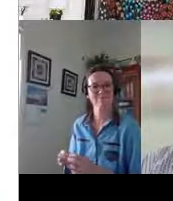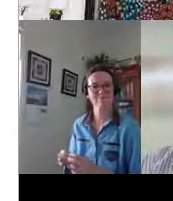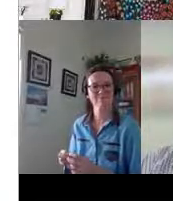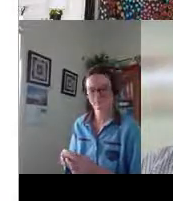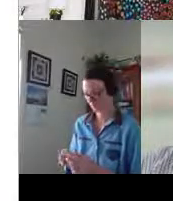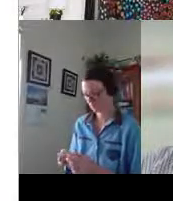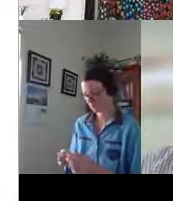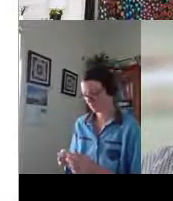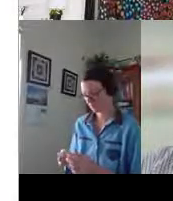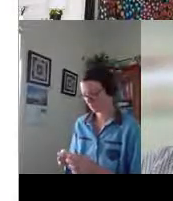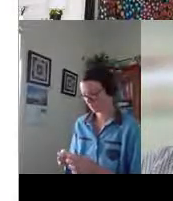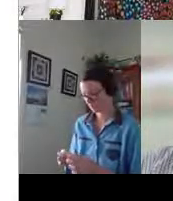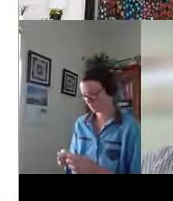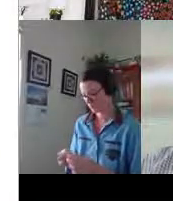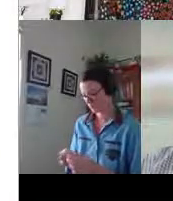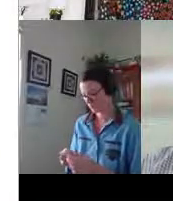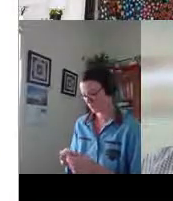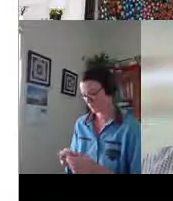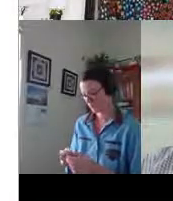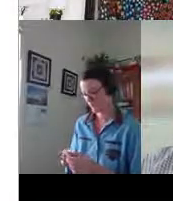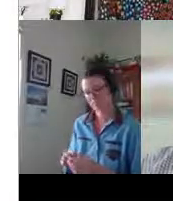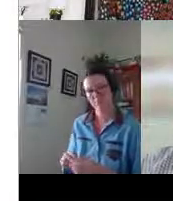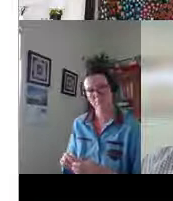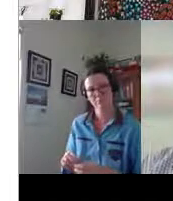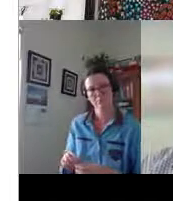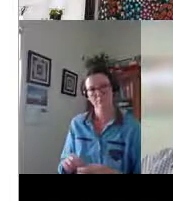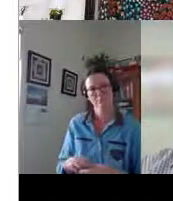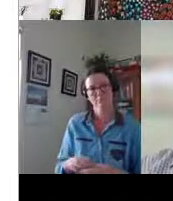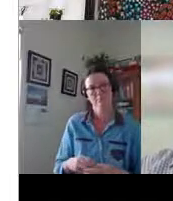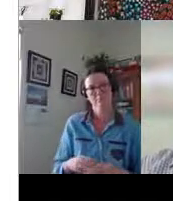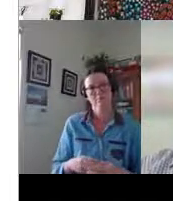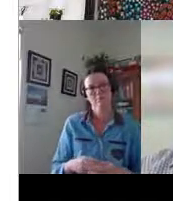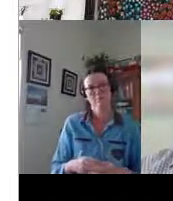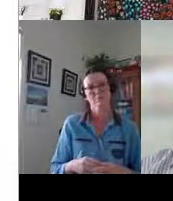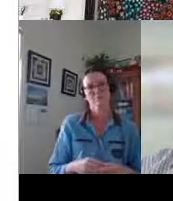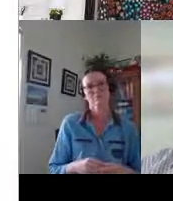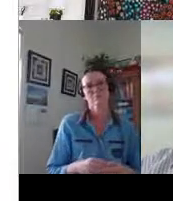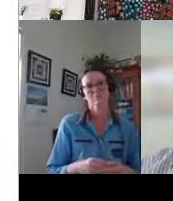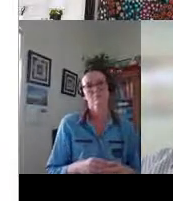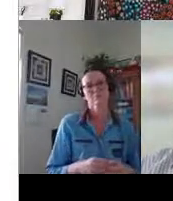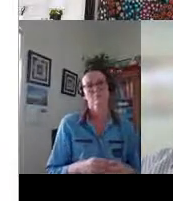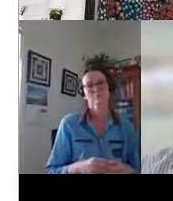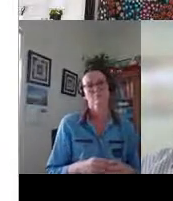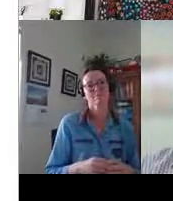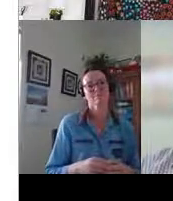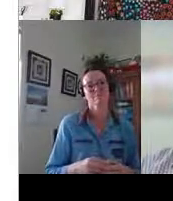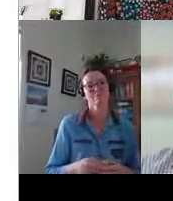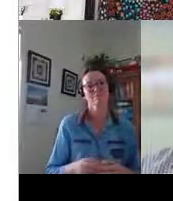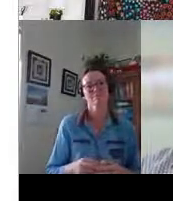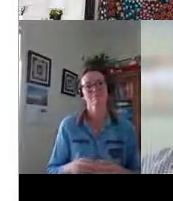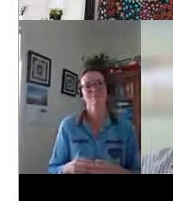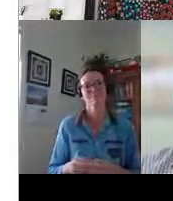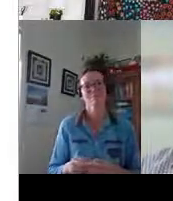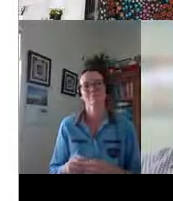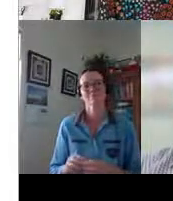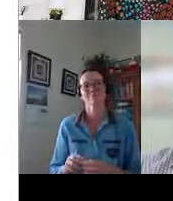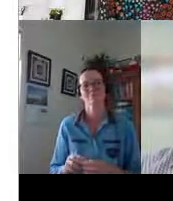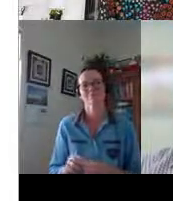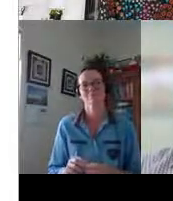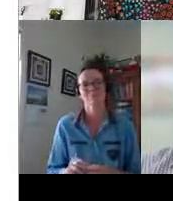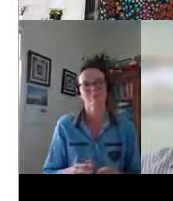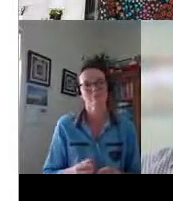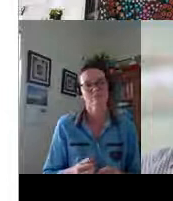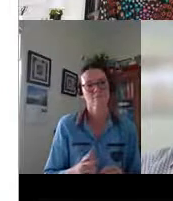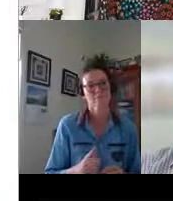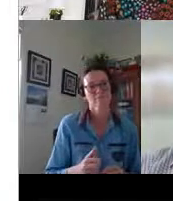market and any new product and technology. So I just want to, yes, there are challenges, there are barriers, but I just want to keep that